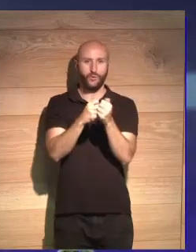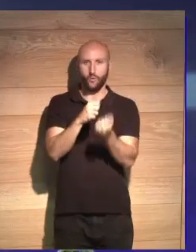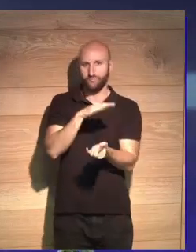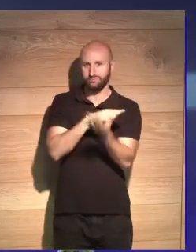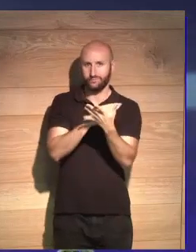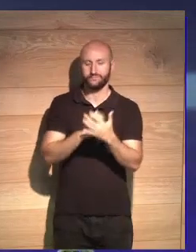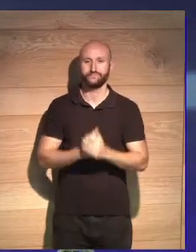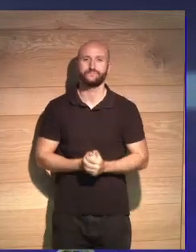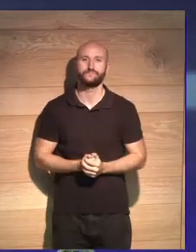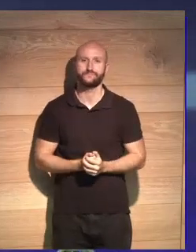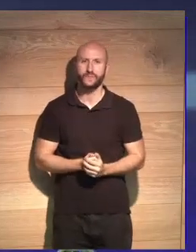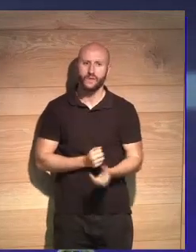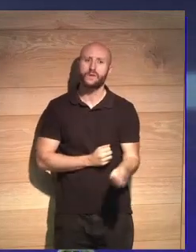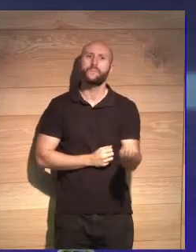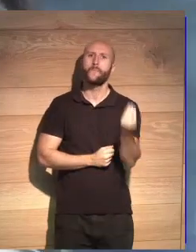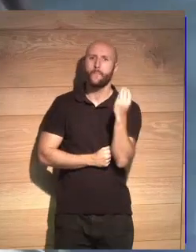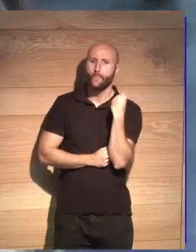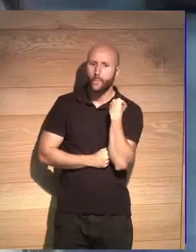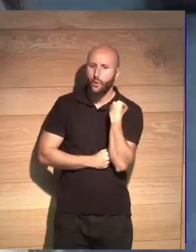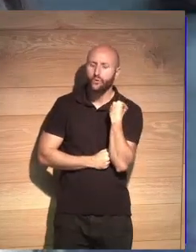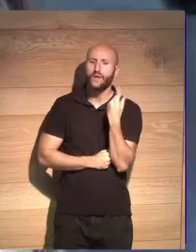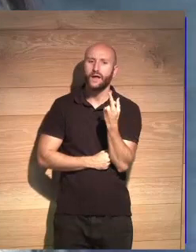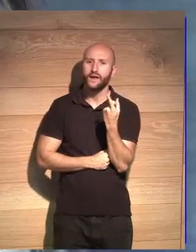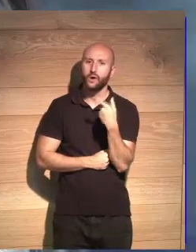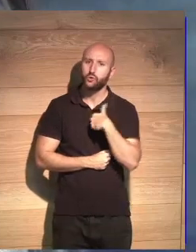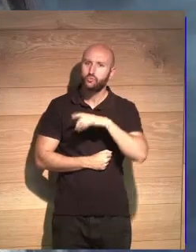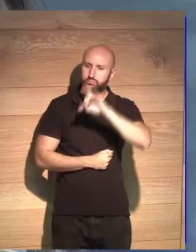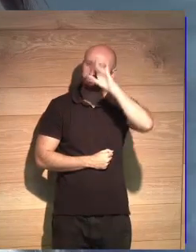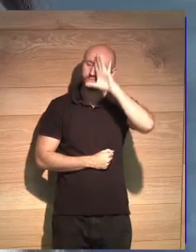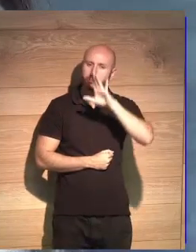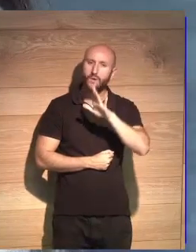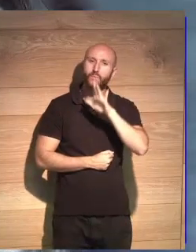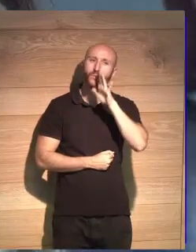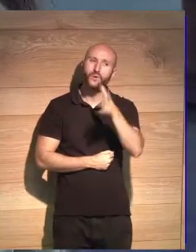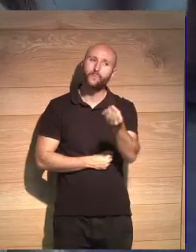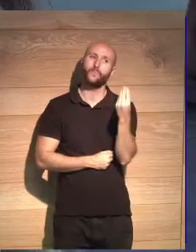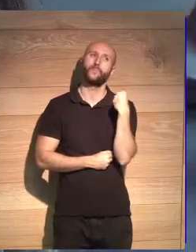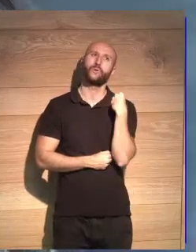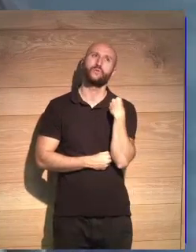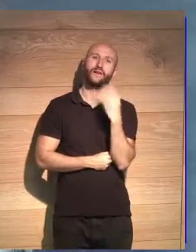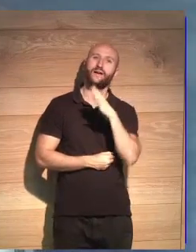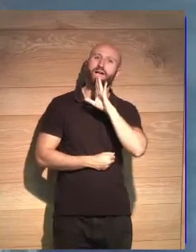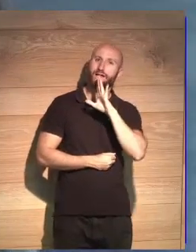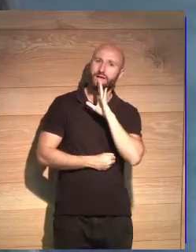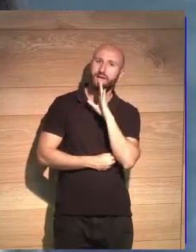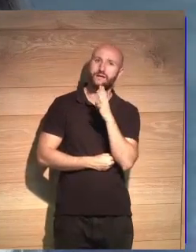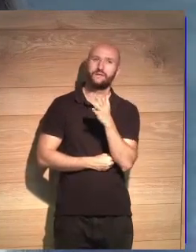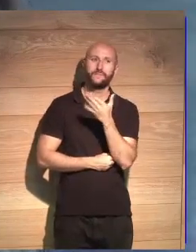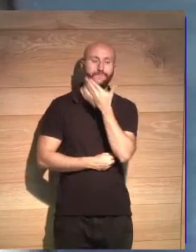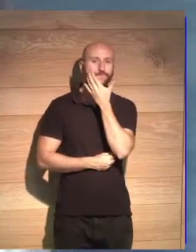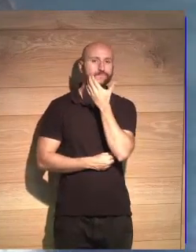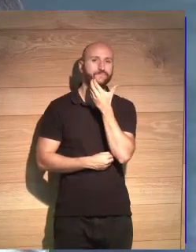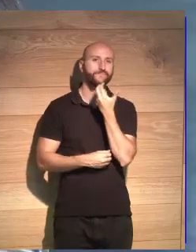wider view of what video games are about. When they ask me the question that you just made, I'm a bit shocked, because I think that this is